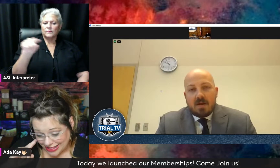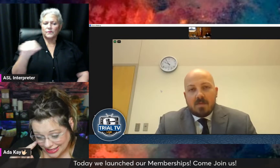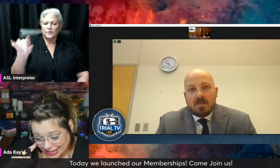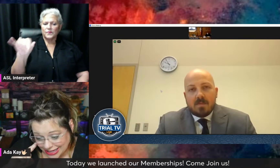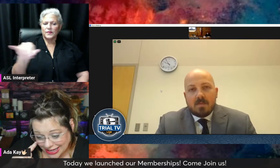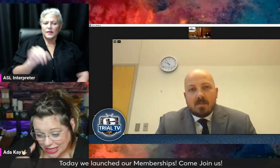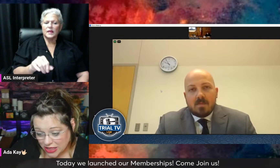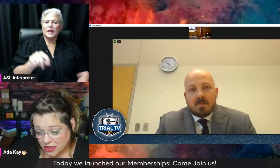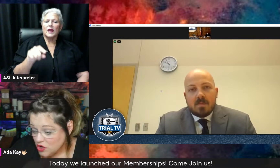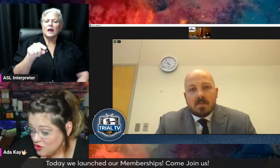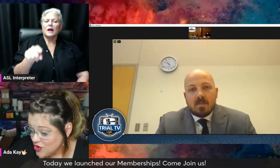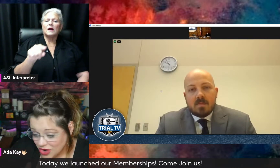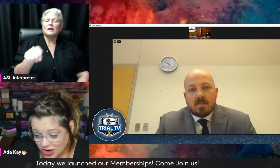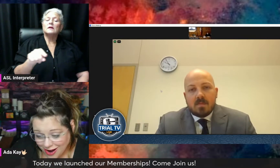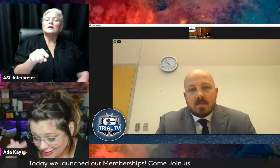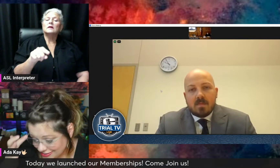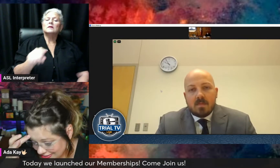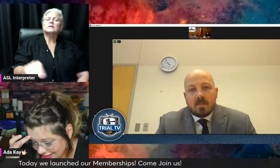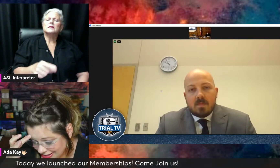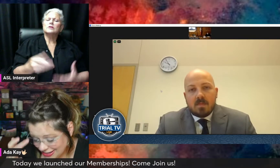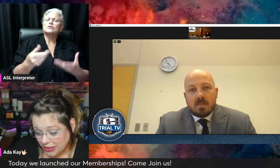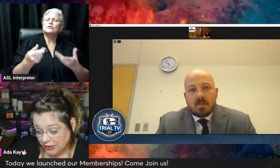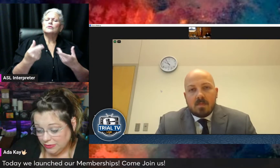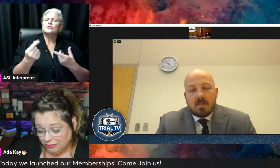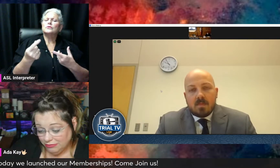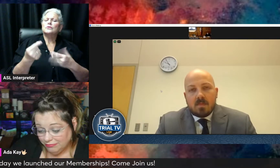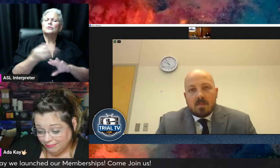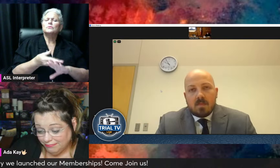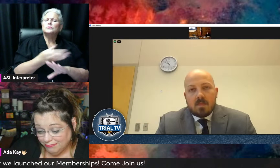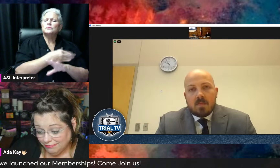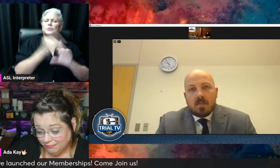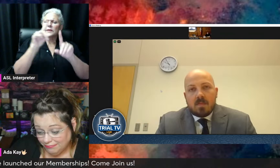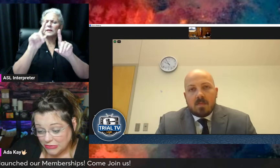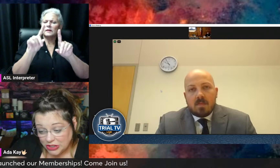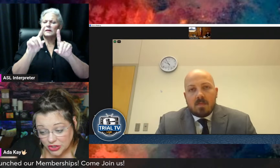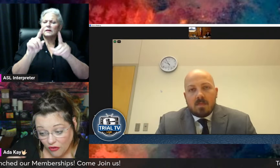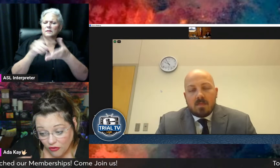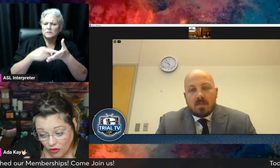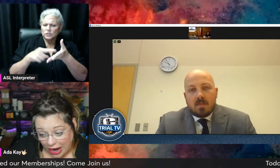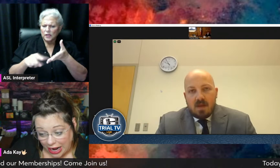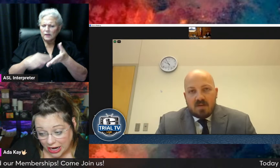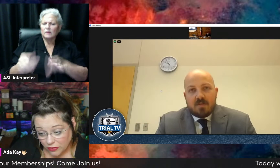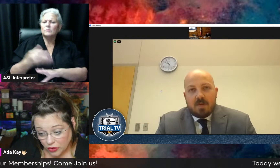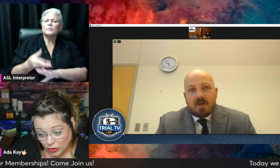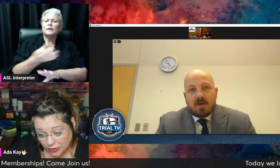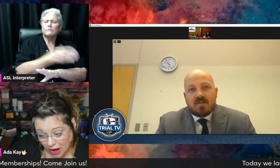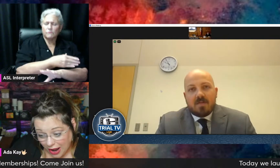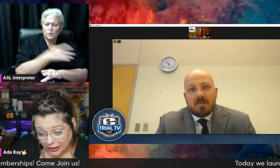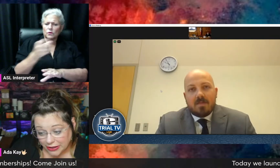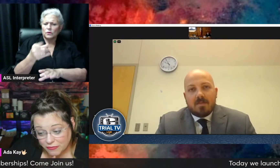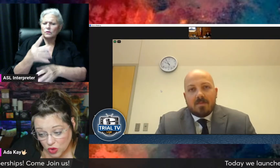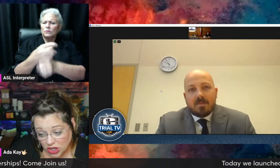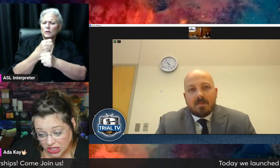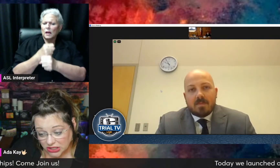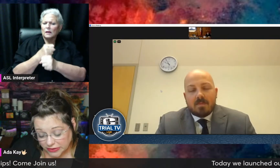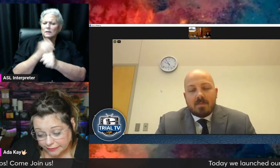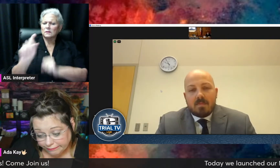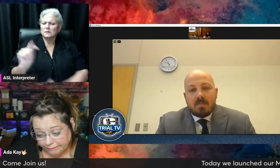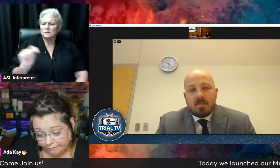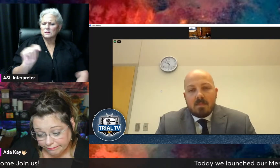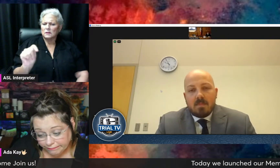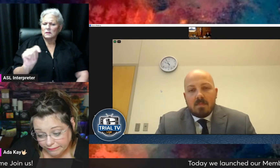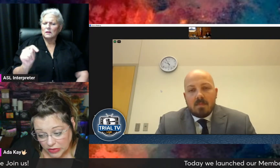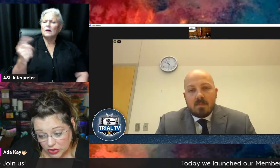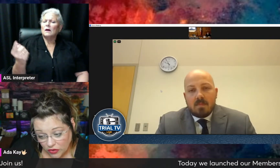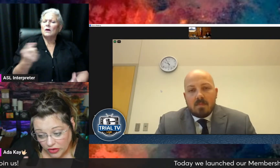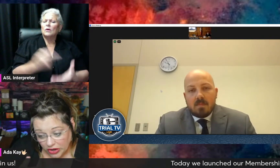I did. Was there a preliminary screening done before you got the specimen? Yes, there was. What was the purpose